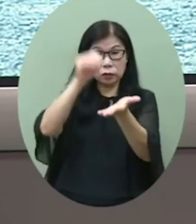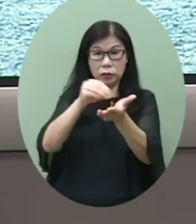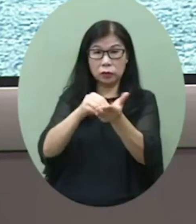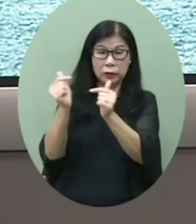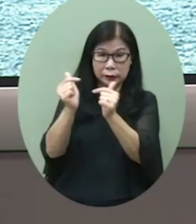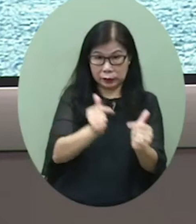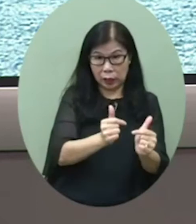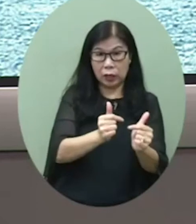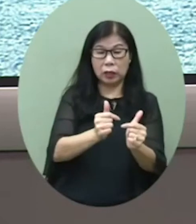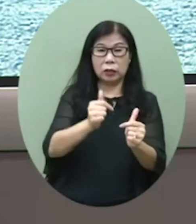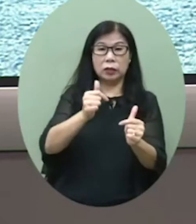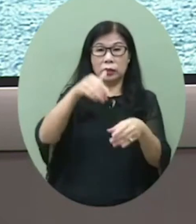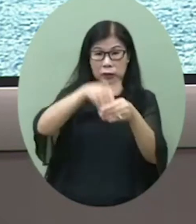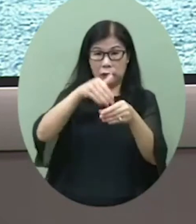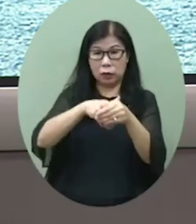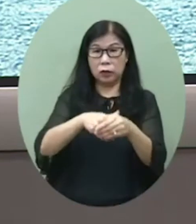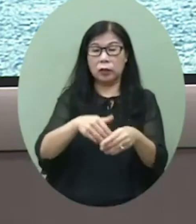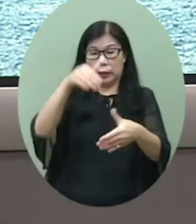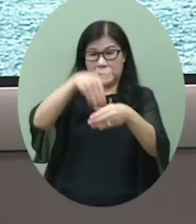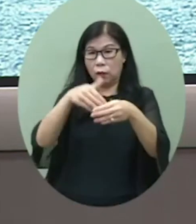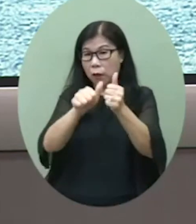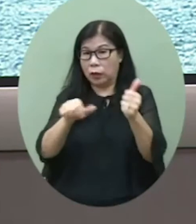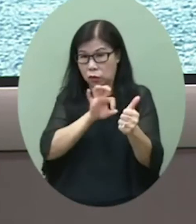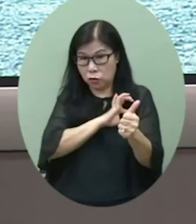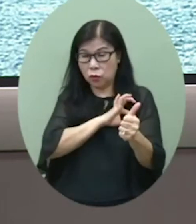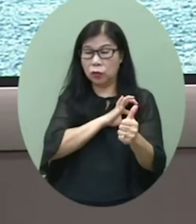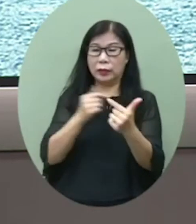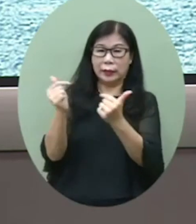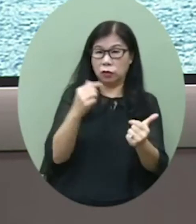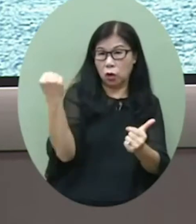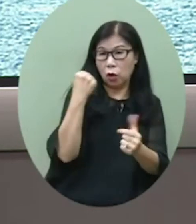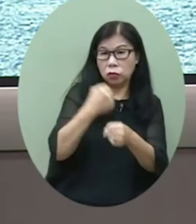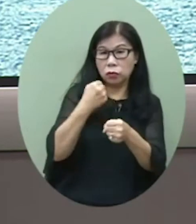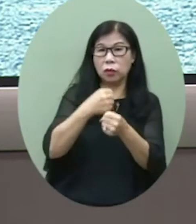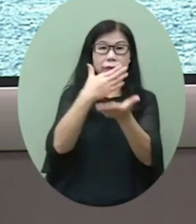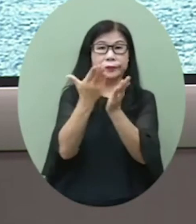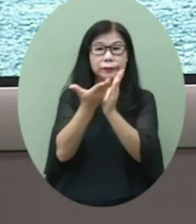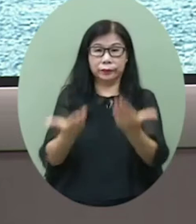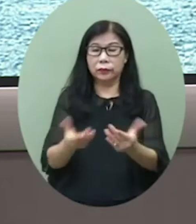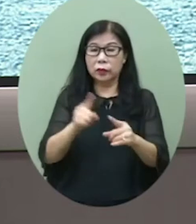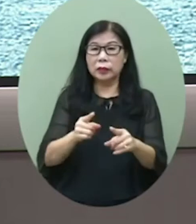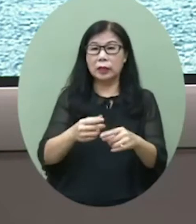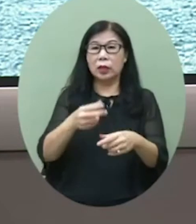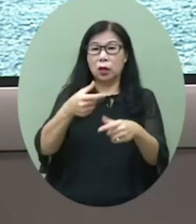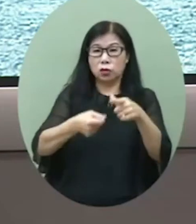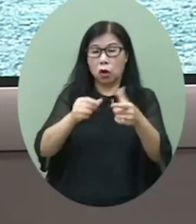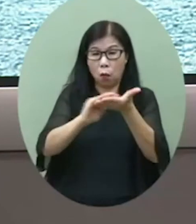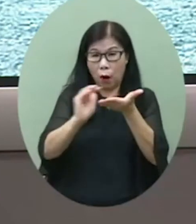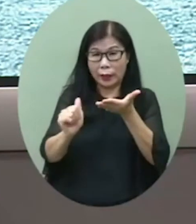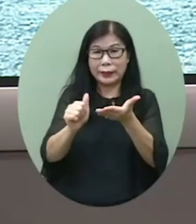I discuss it with him? Because this is a decision for the government. It's for the government to decide when to hold the elections, and then